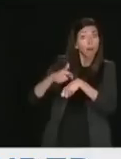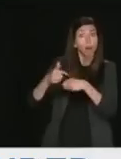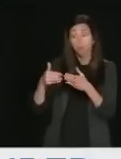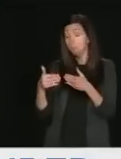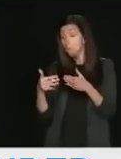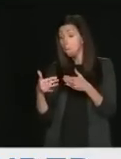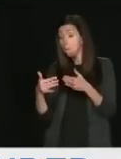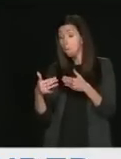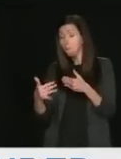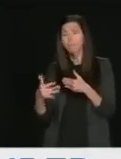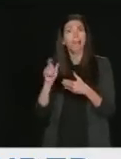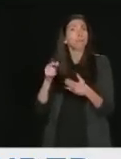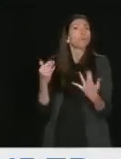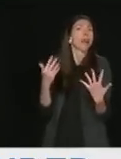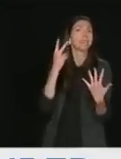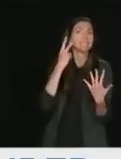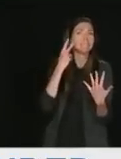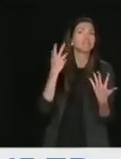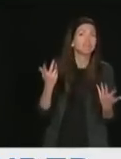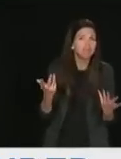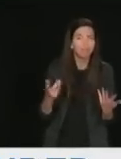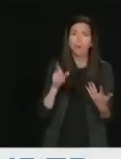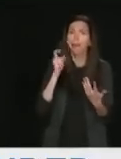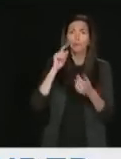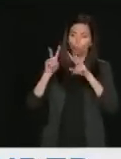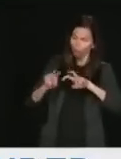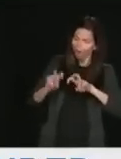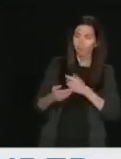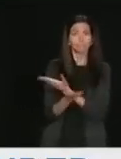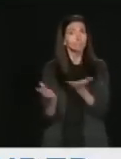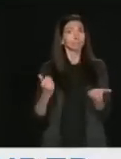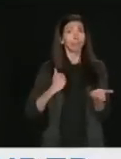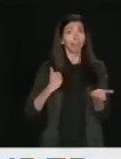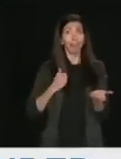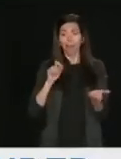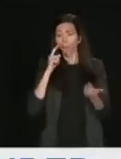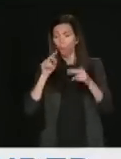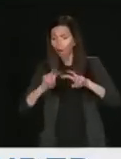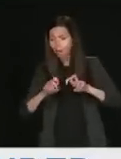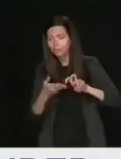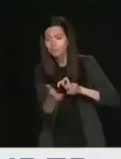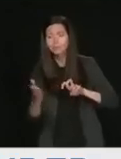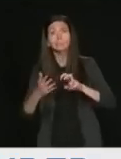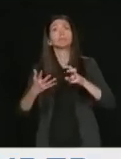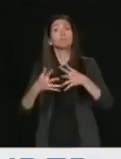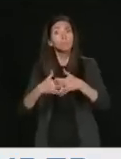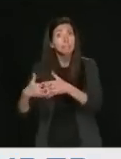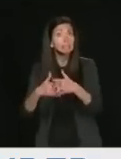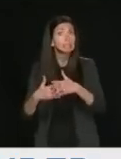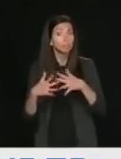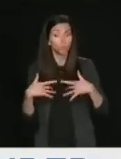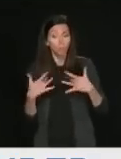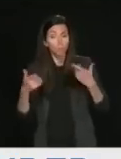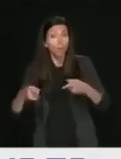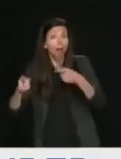world, elsewhere, everywhere in Canada, and we'll take the decisions that are appropriate